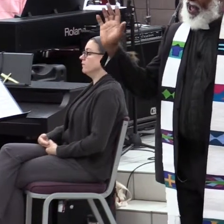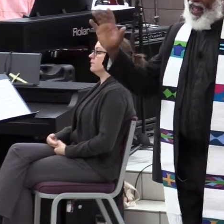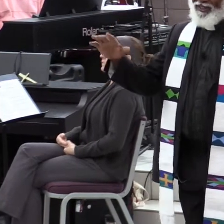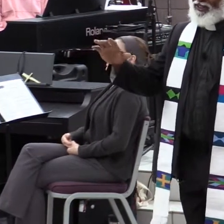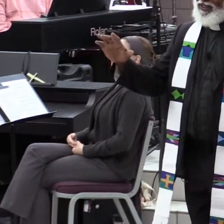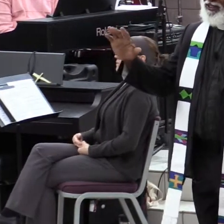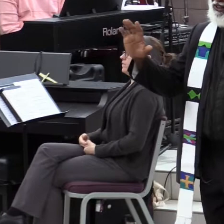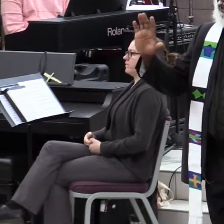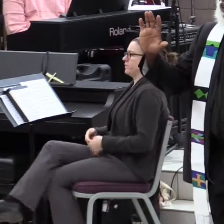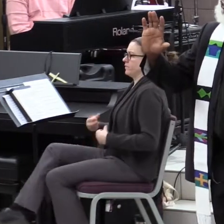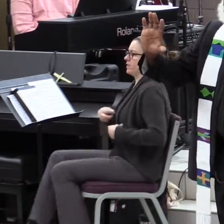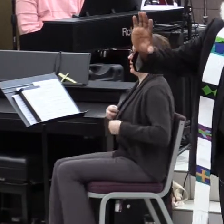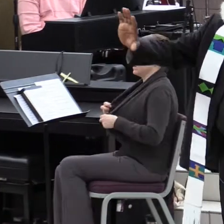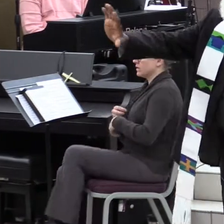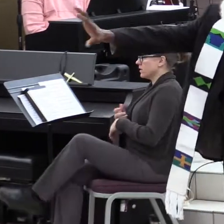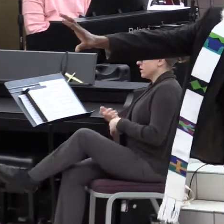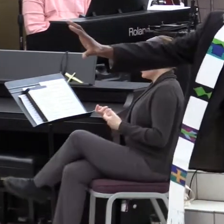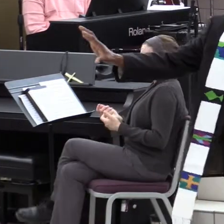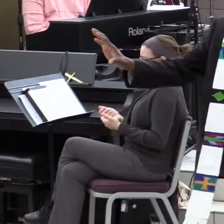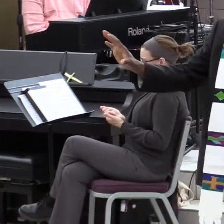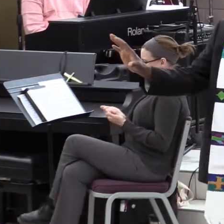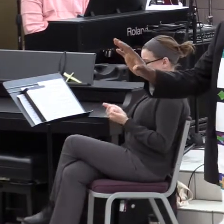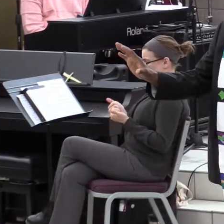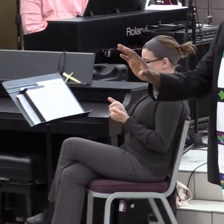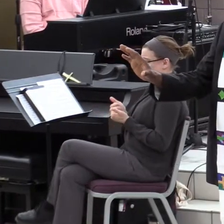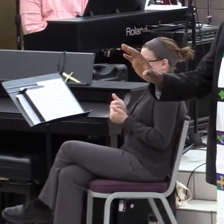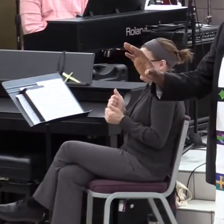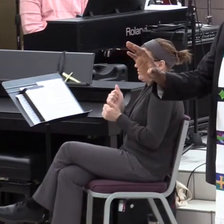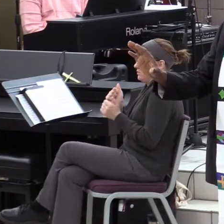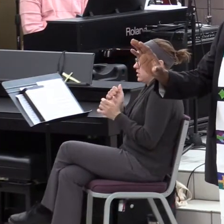that passes understanding.